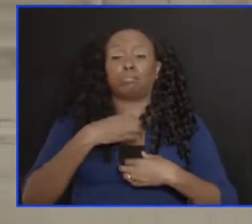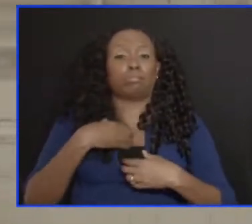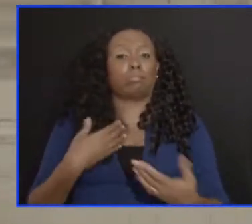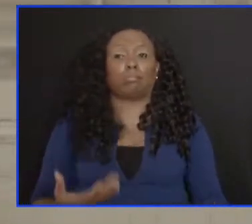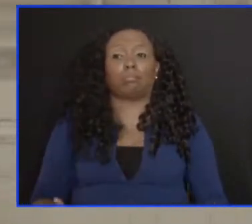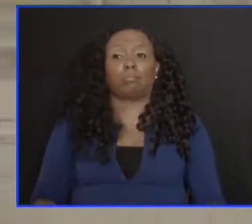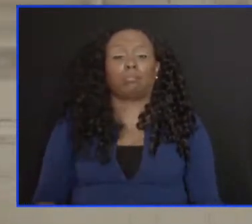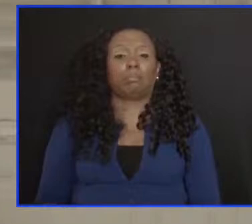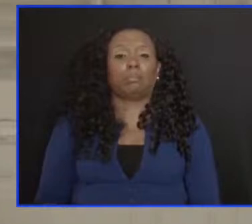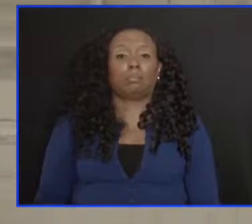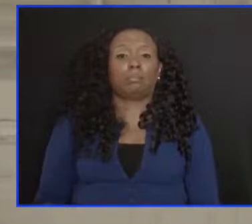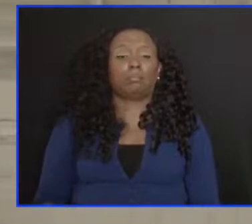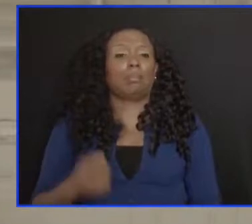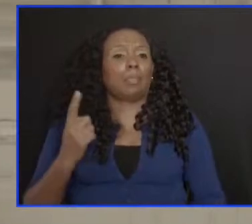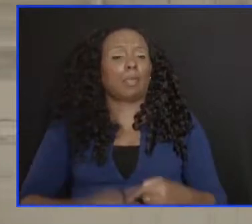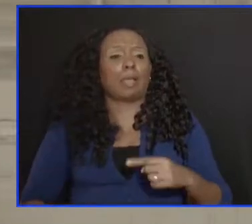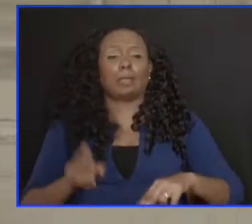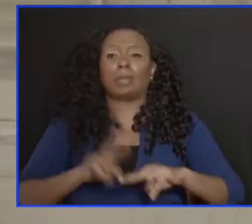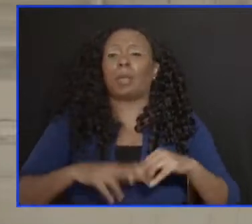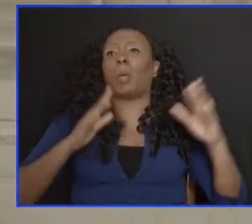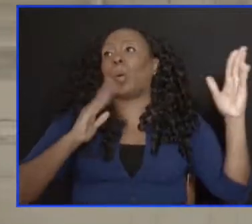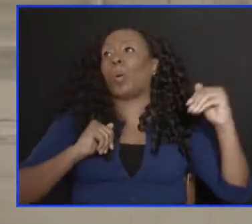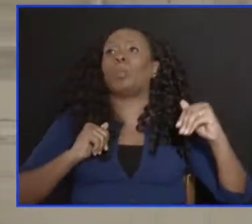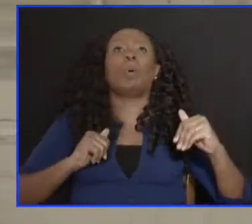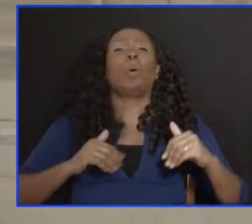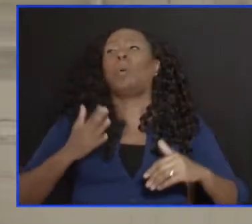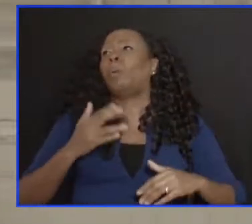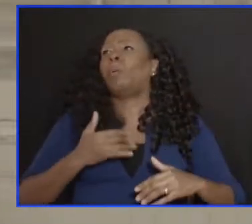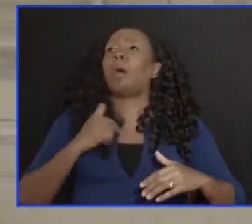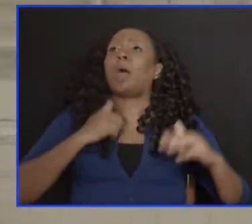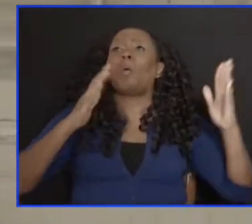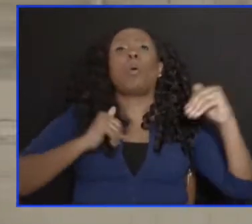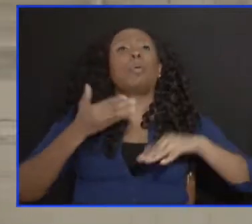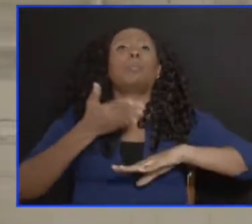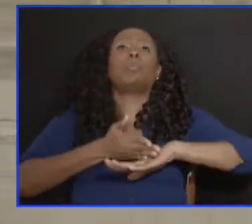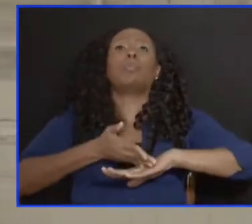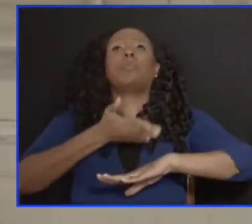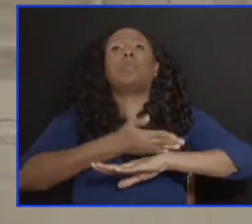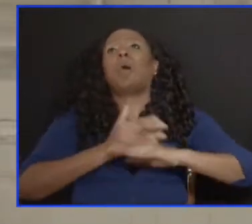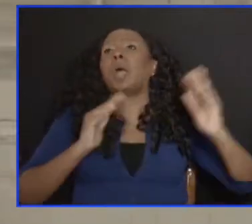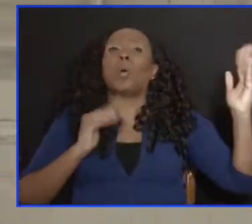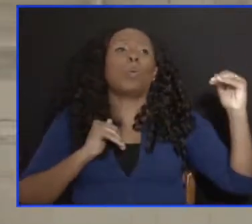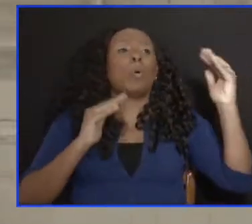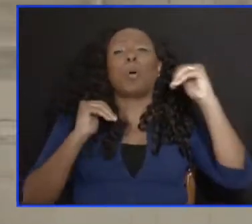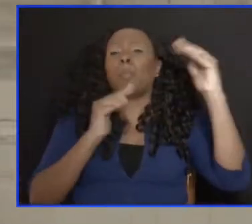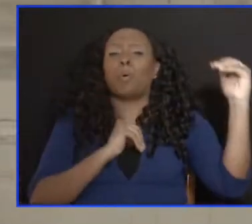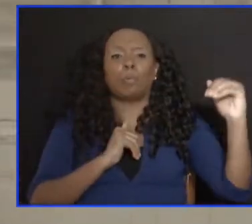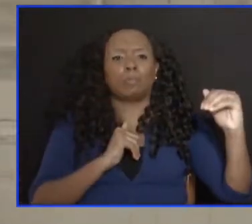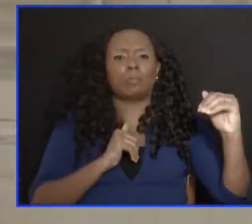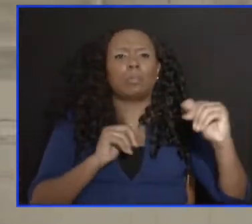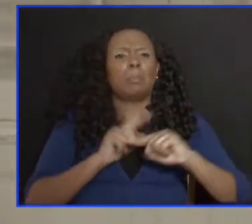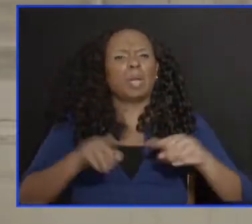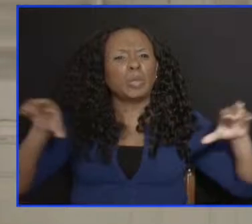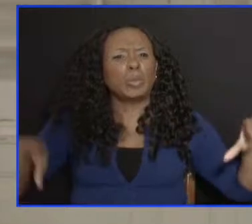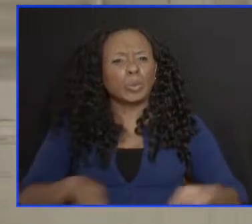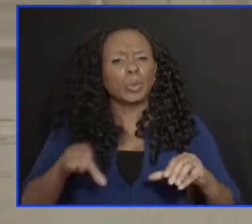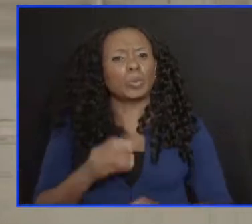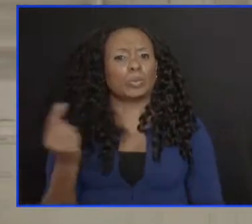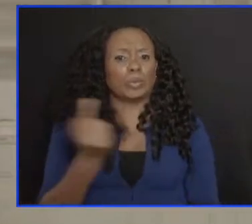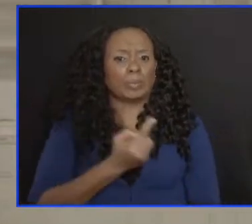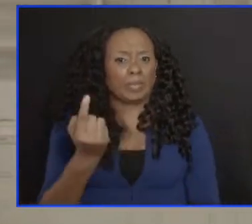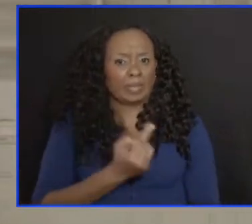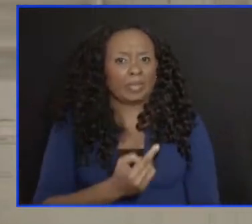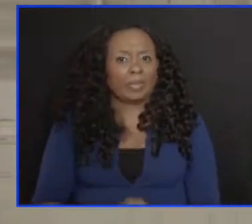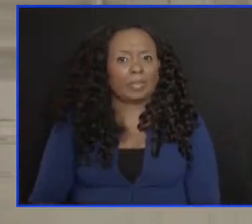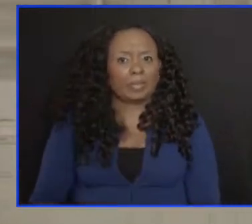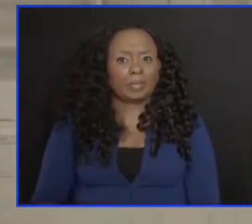We can't sit and hope that they get better on their own. But we have to put our best foot forward and soar above those challenges. And with that, we also have